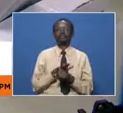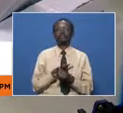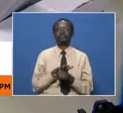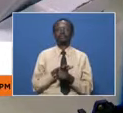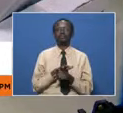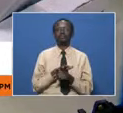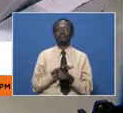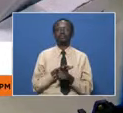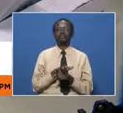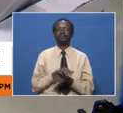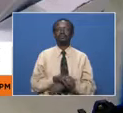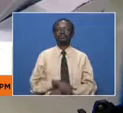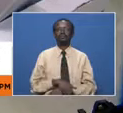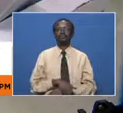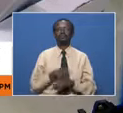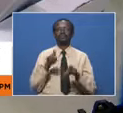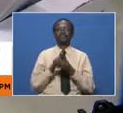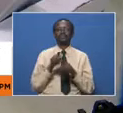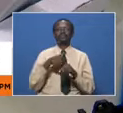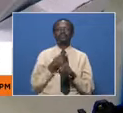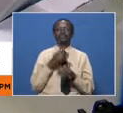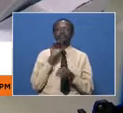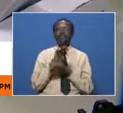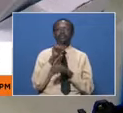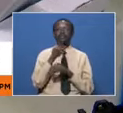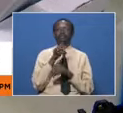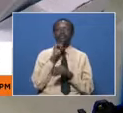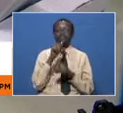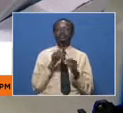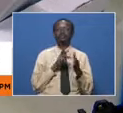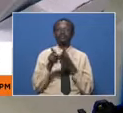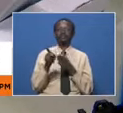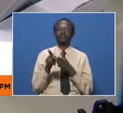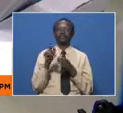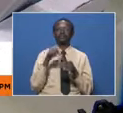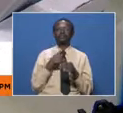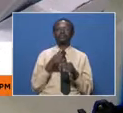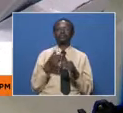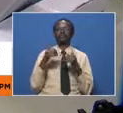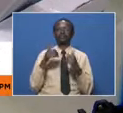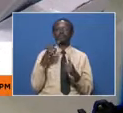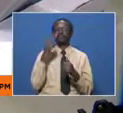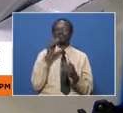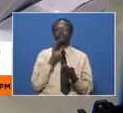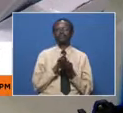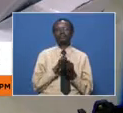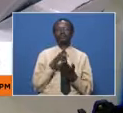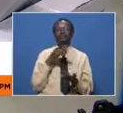you guys for not paying. I was a treasurer chasing for people.